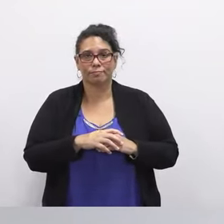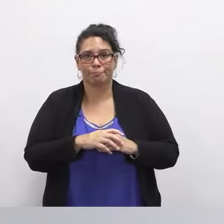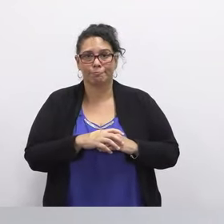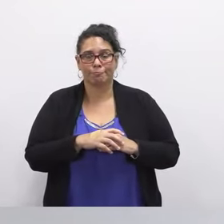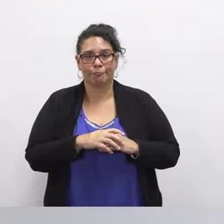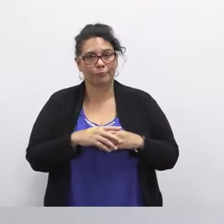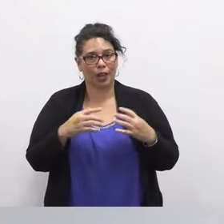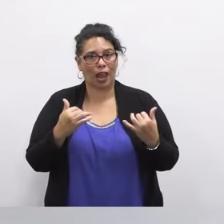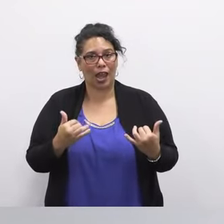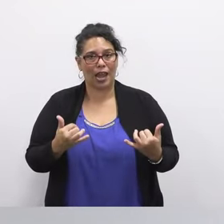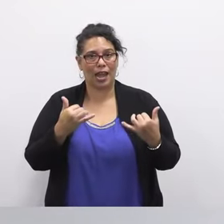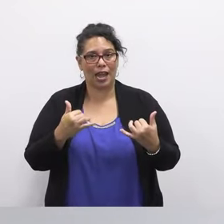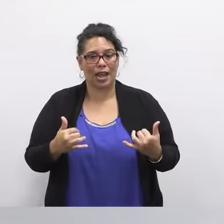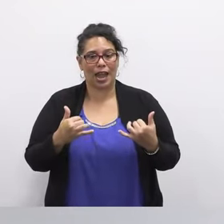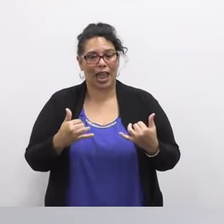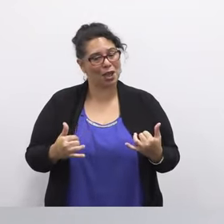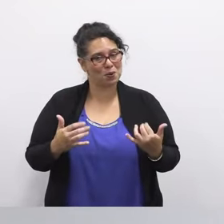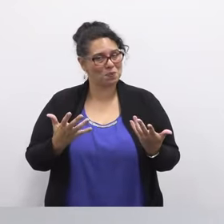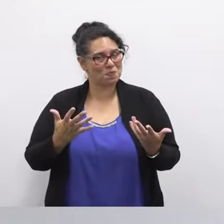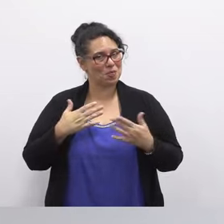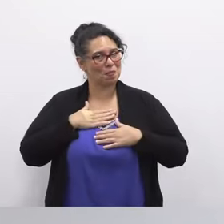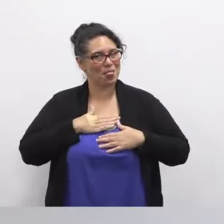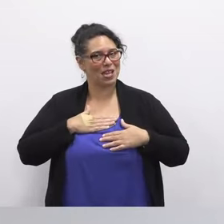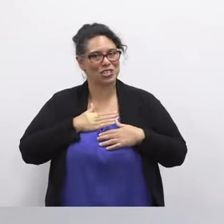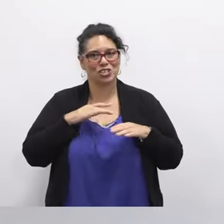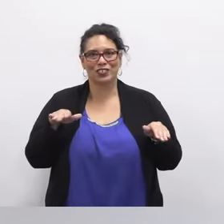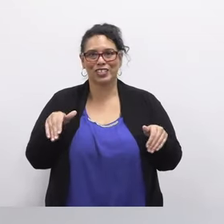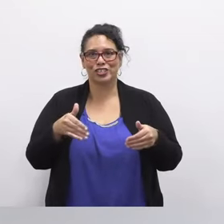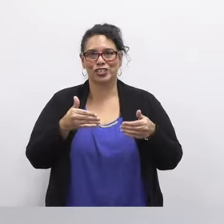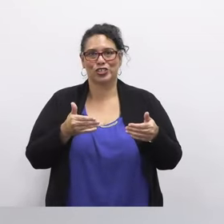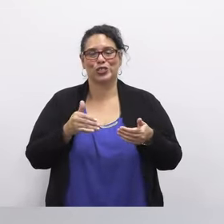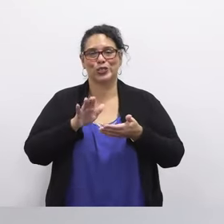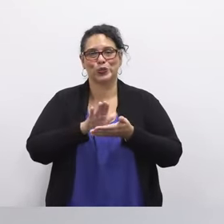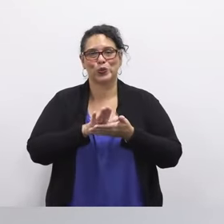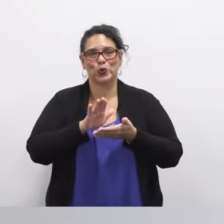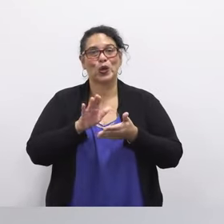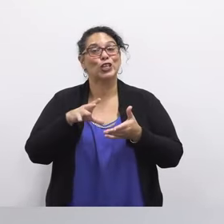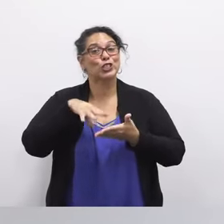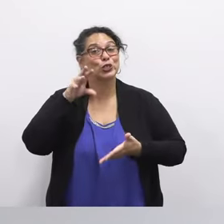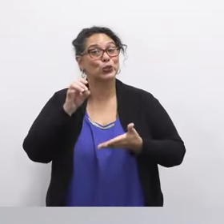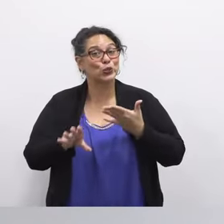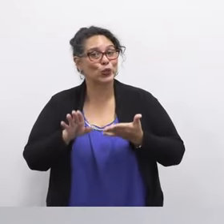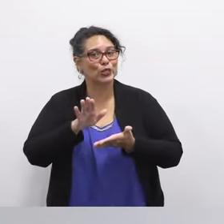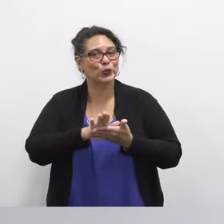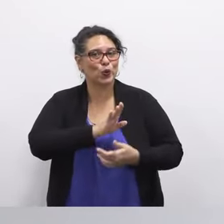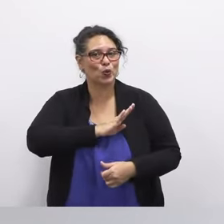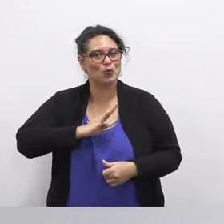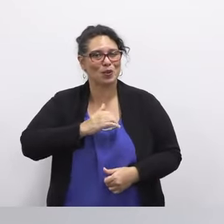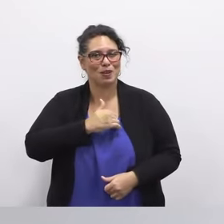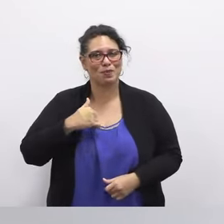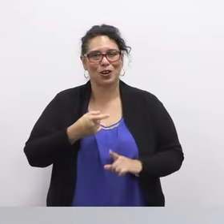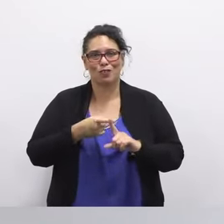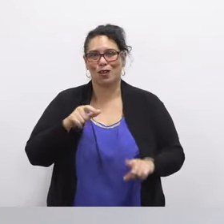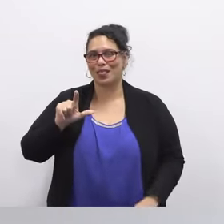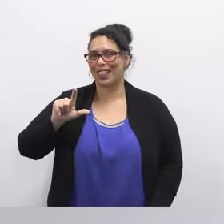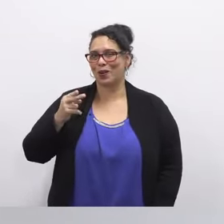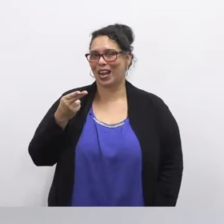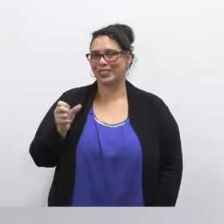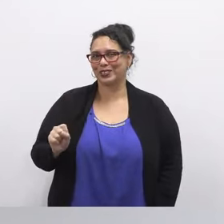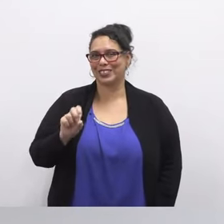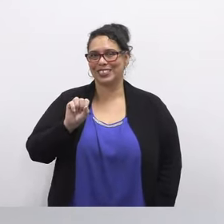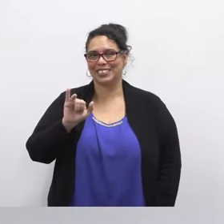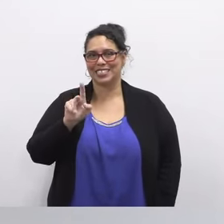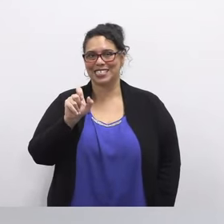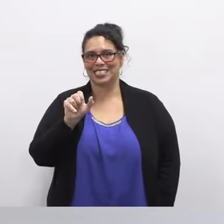And now we have the distinct pleasure of introducing our school board, student school board member from Lakewood High School, Sydney Gooding.